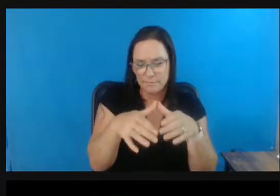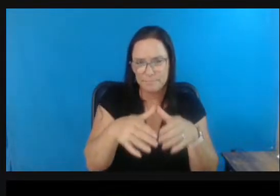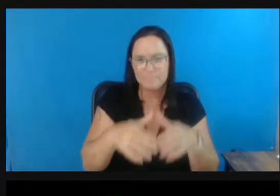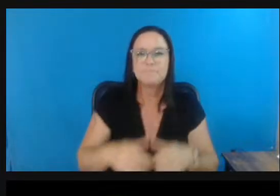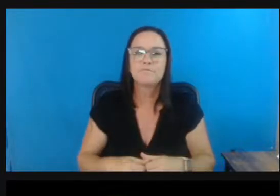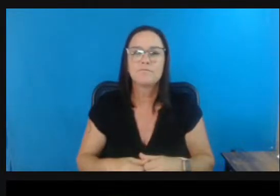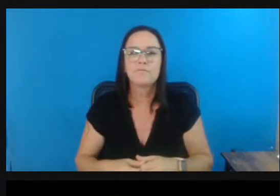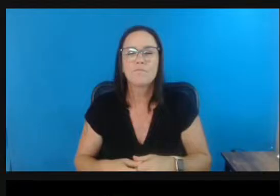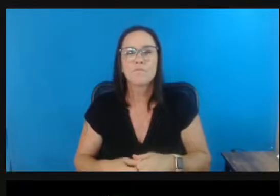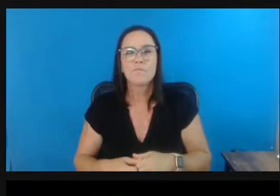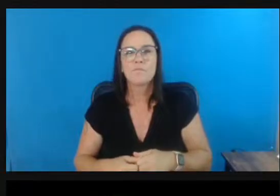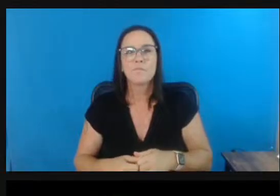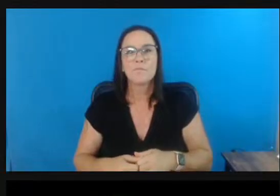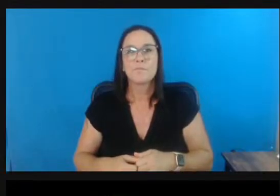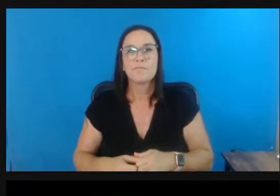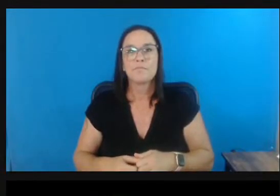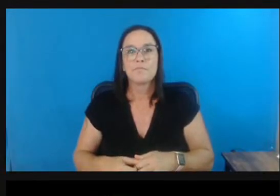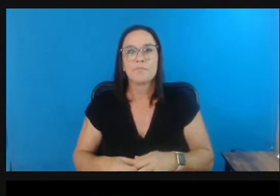there.